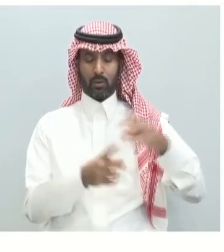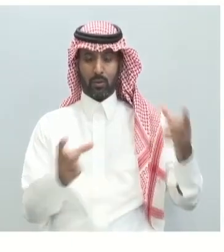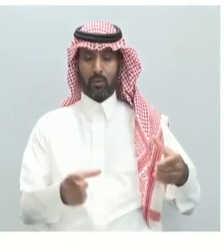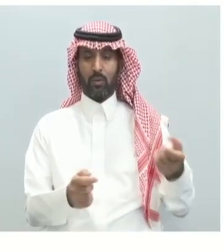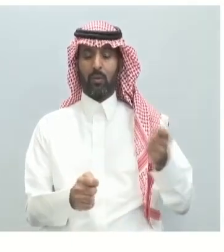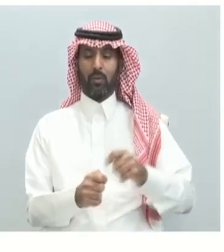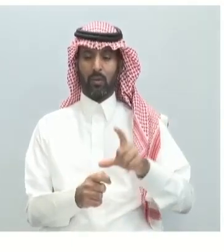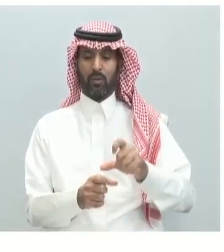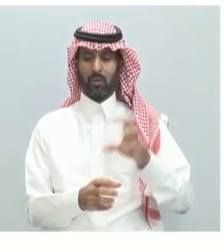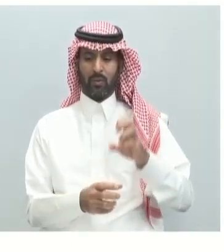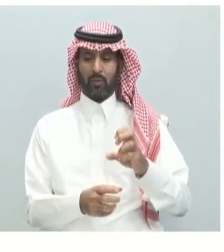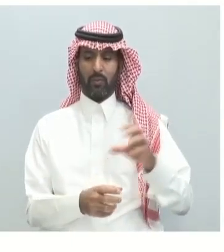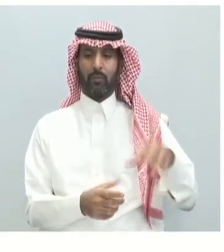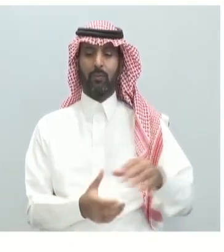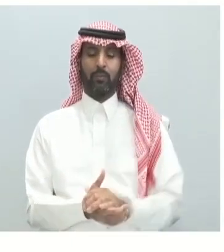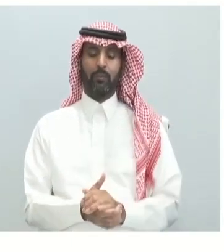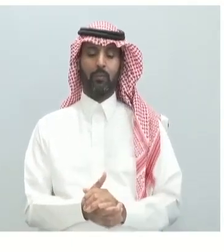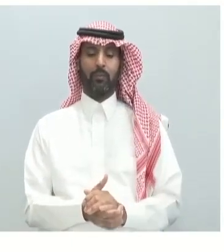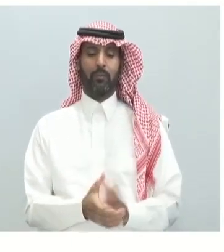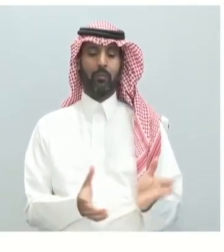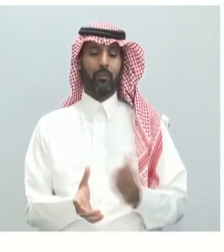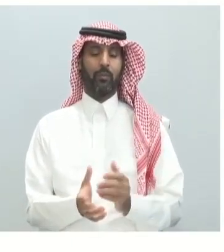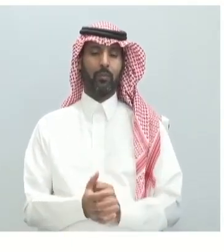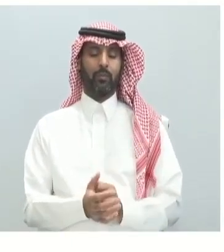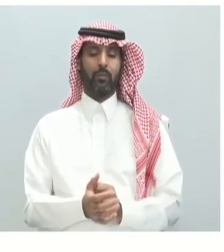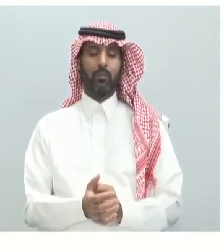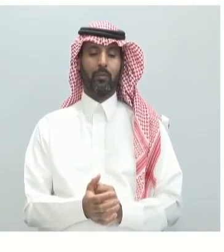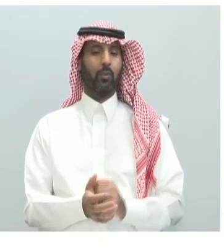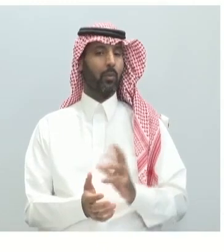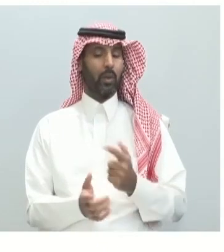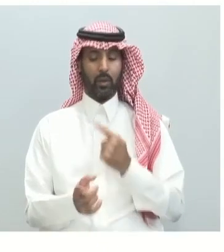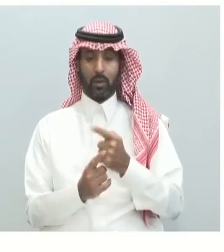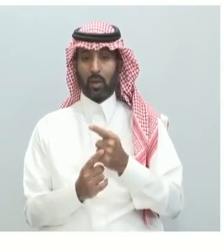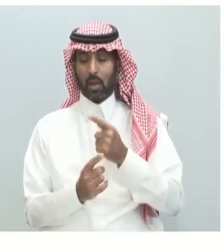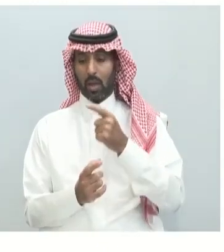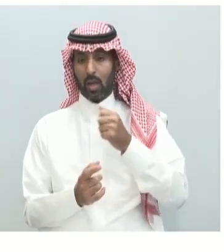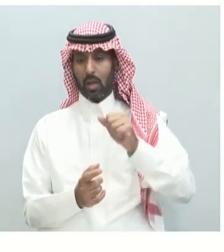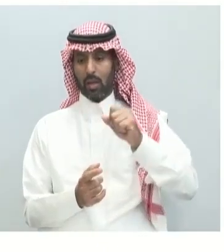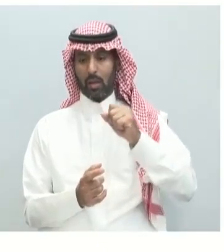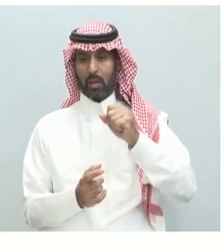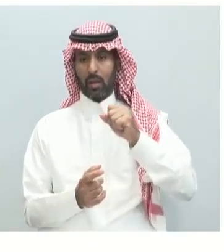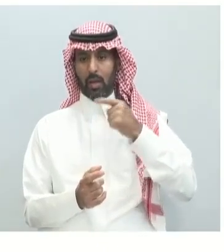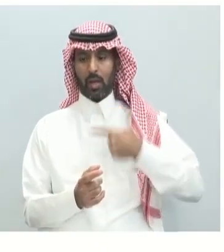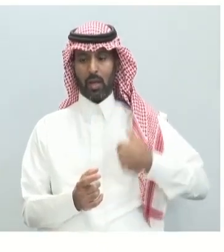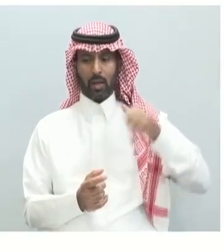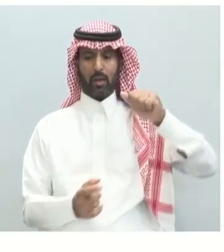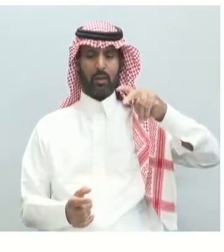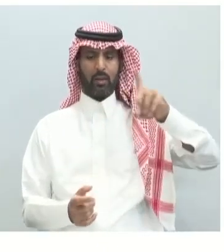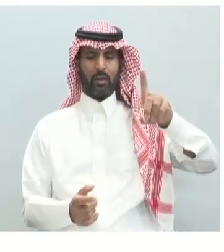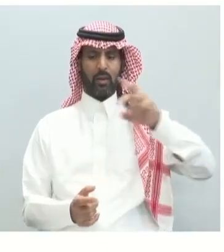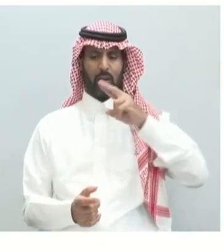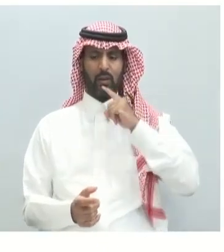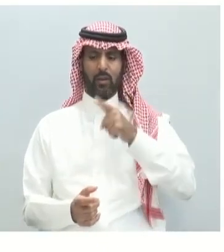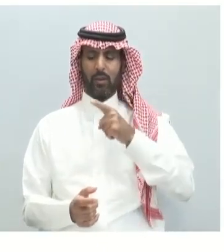chuck it. Anyway, I usually recycle them. Andrea, well, that's a good start. But you don't, but don't